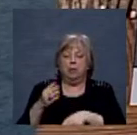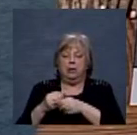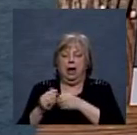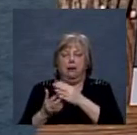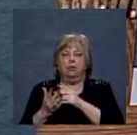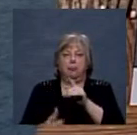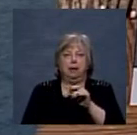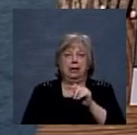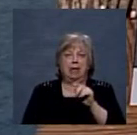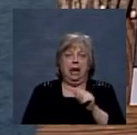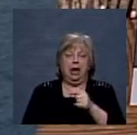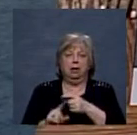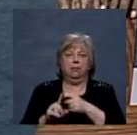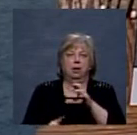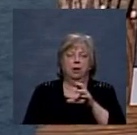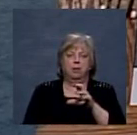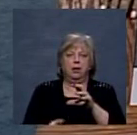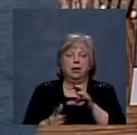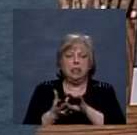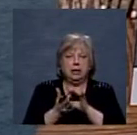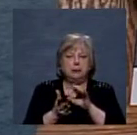from the census,